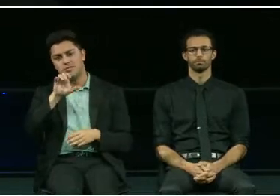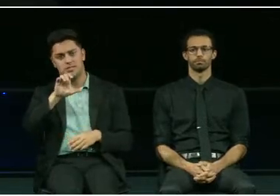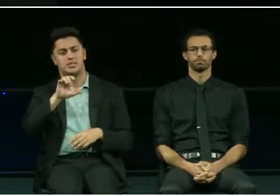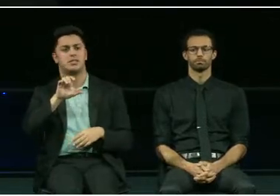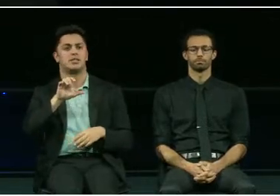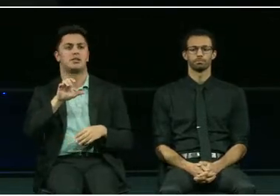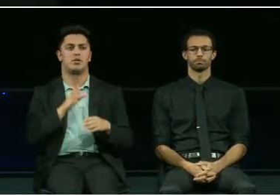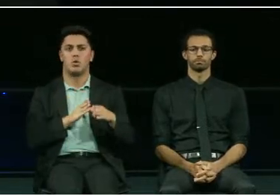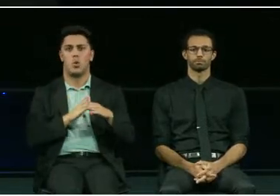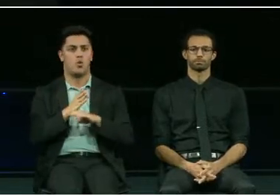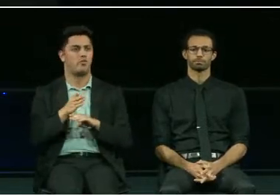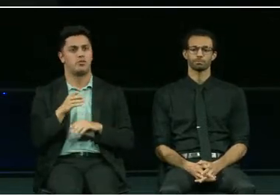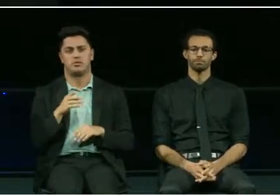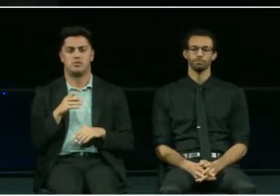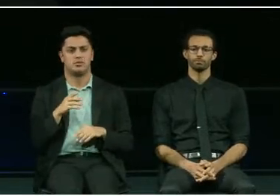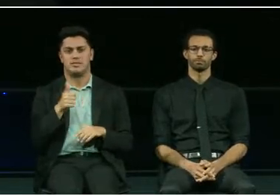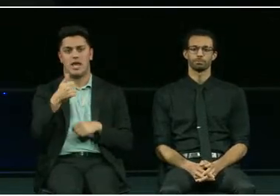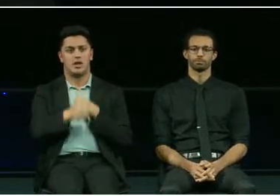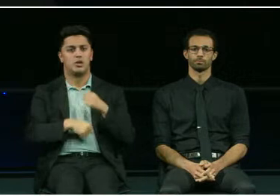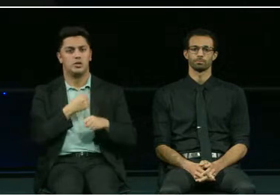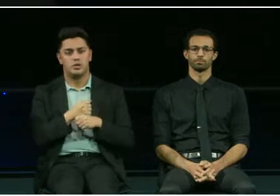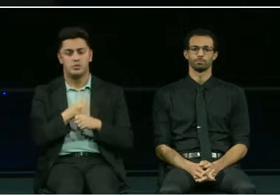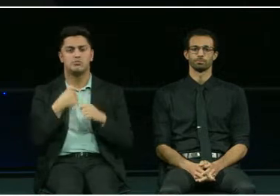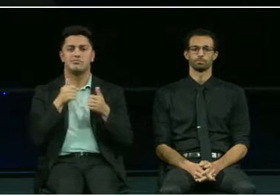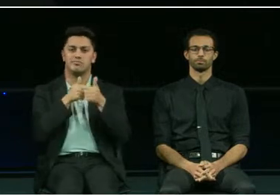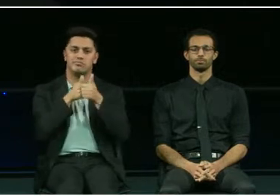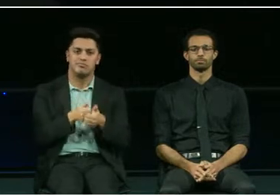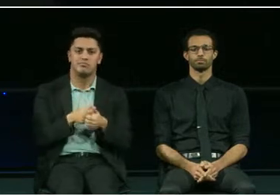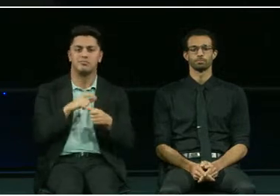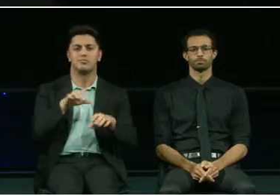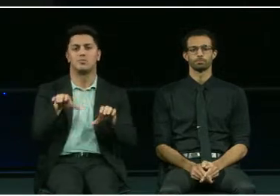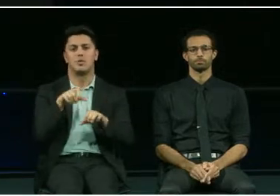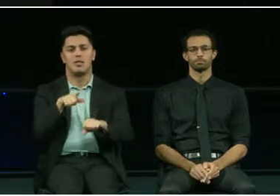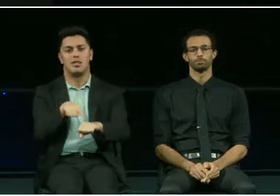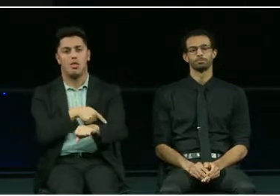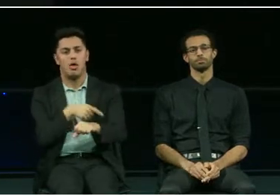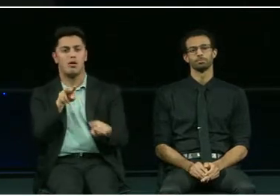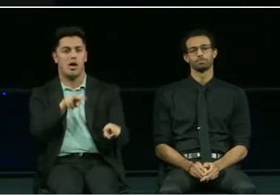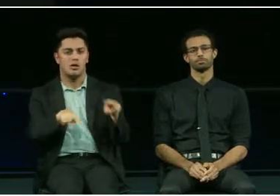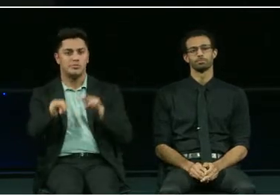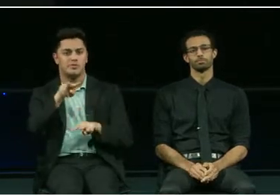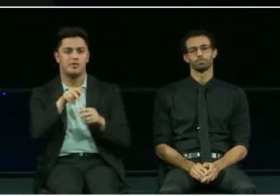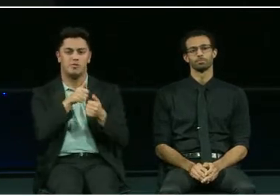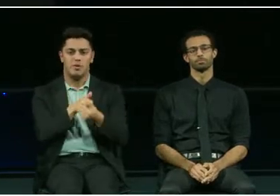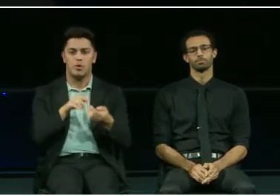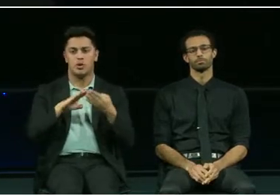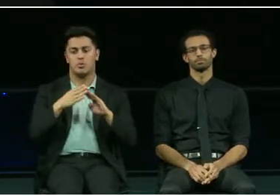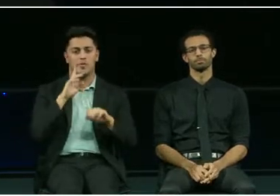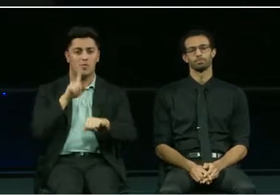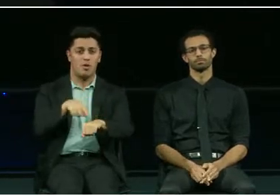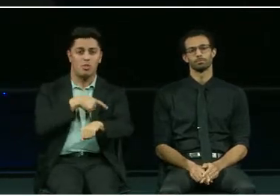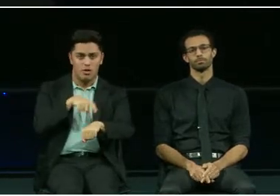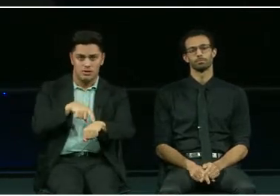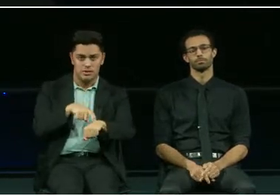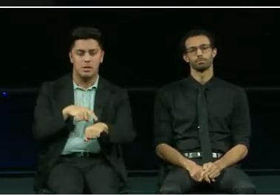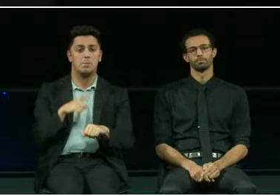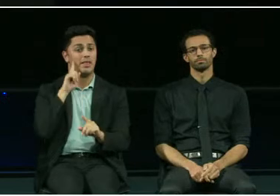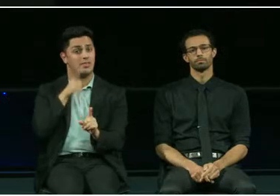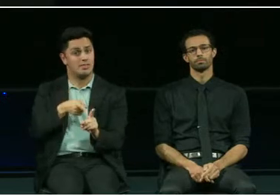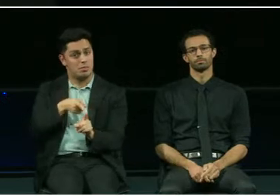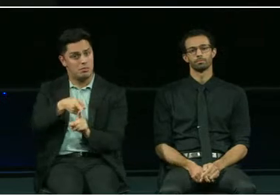a decade and always following, like doing a long observation, following communities for a long time. I think the main